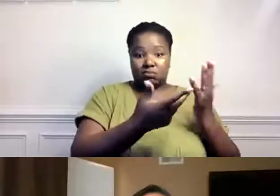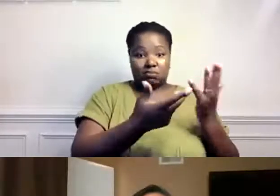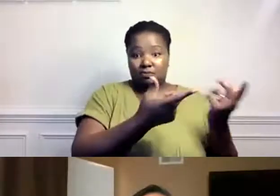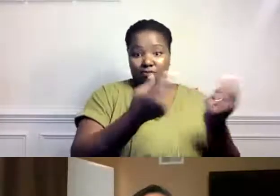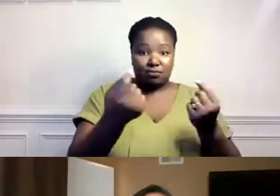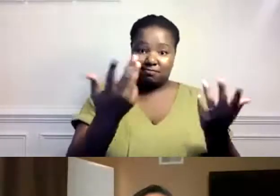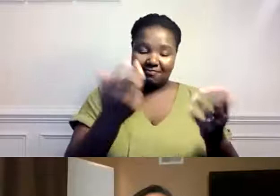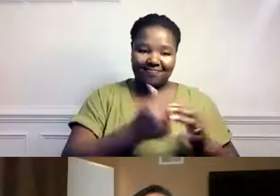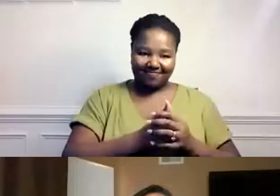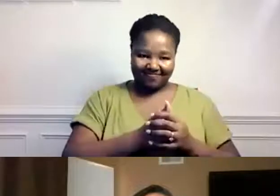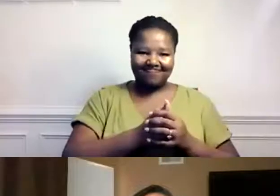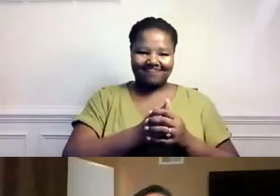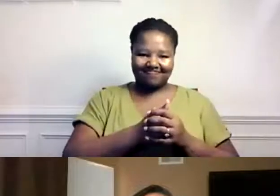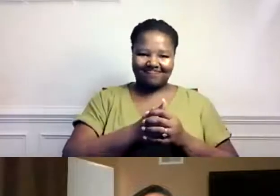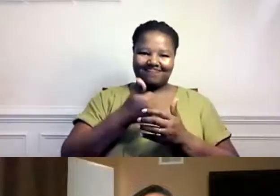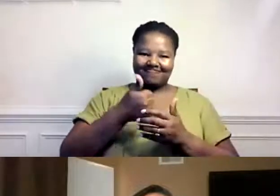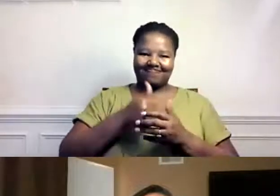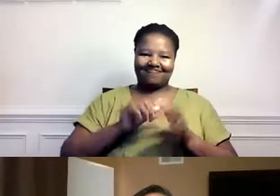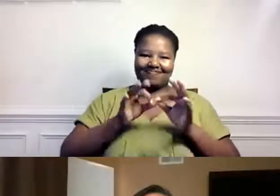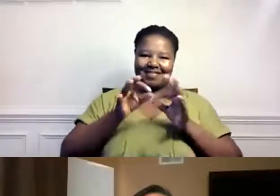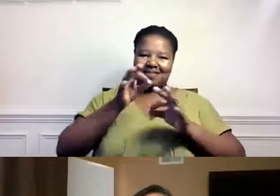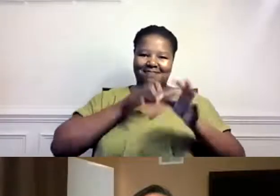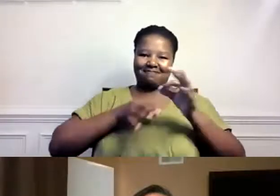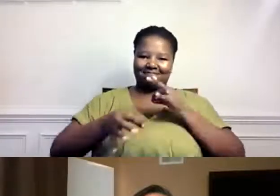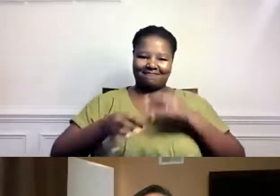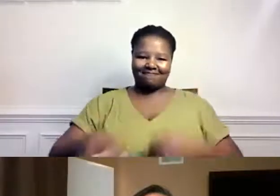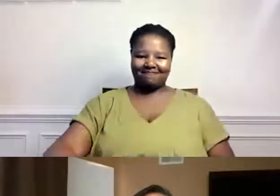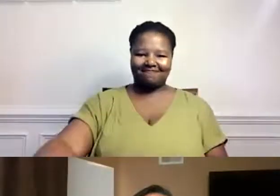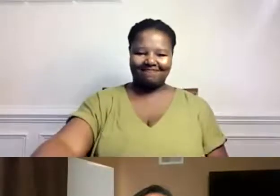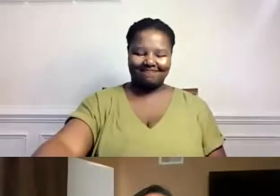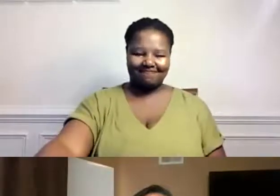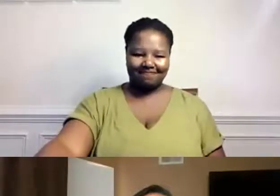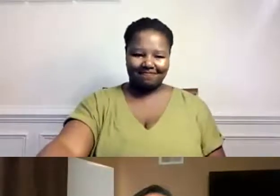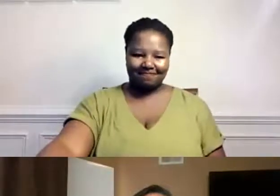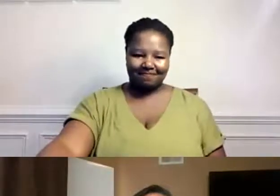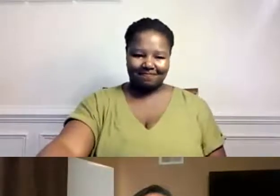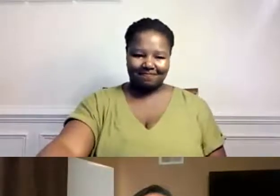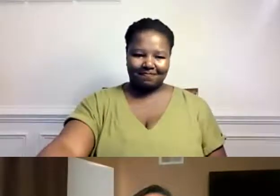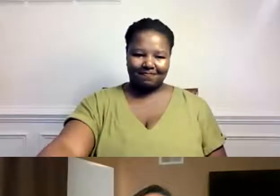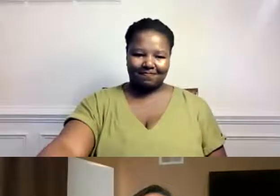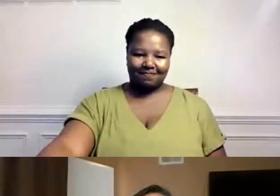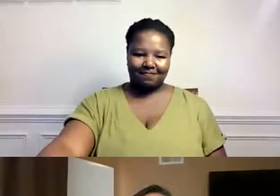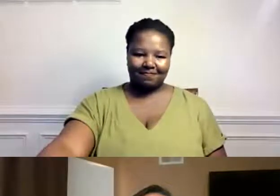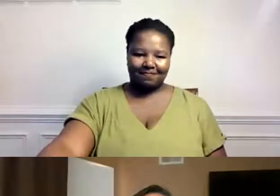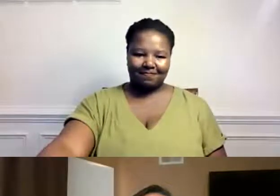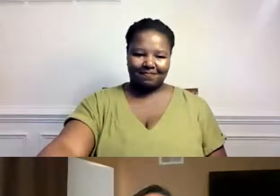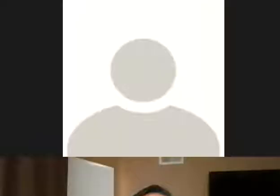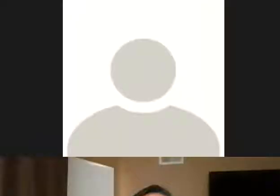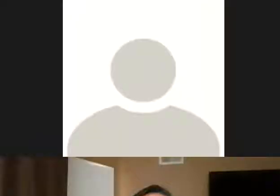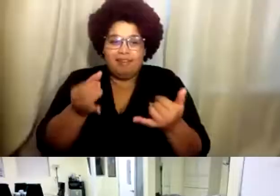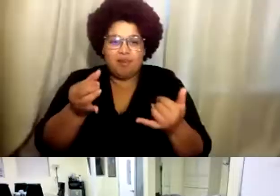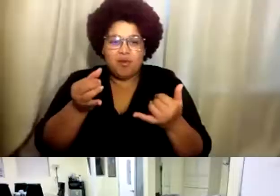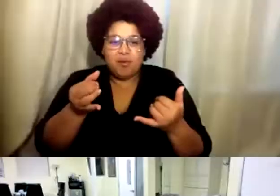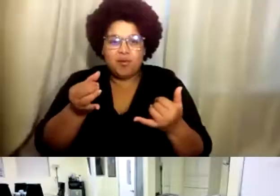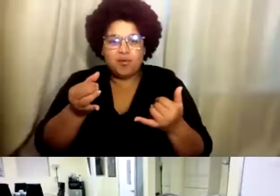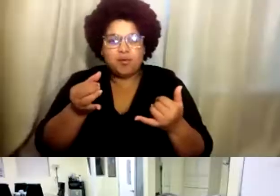people. Try and do that. Yes. Notice those things as far as that. I mean, so right now, Dr. Chapman, we really